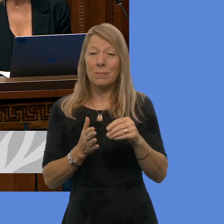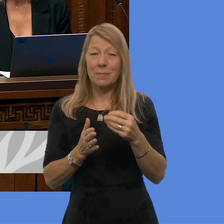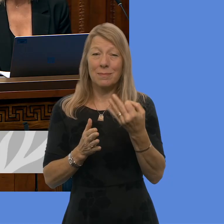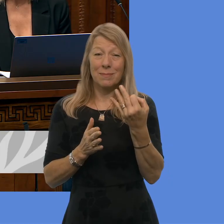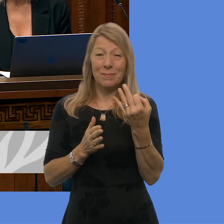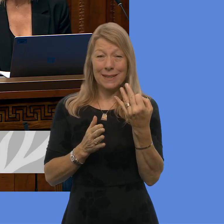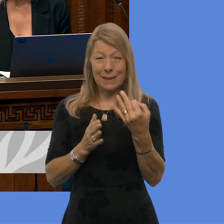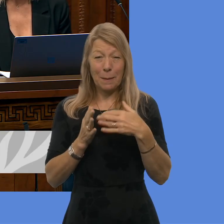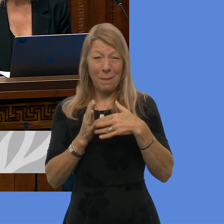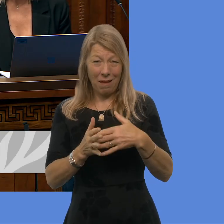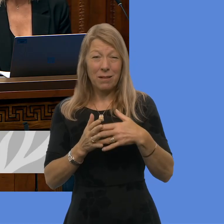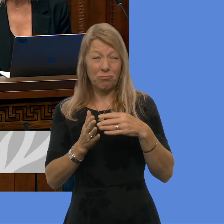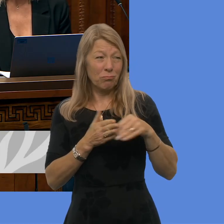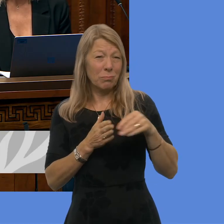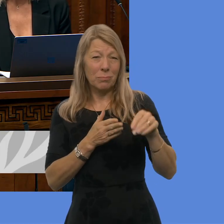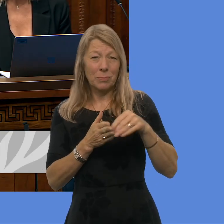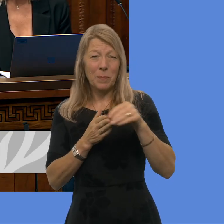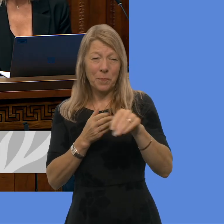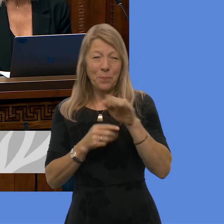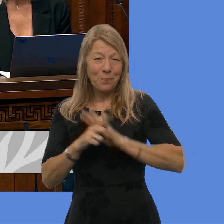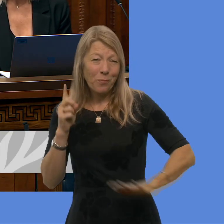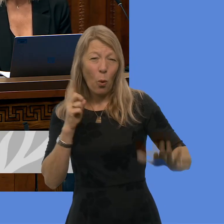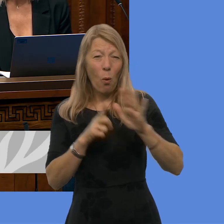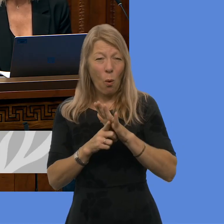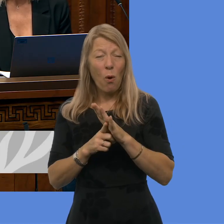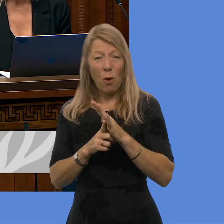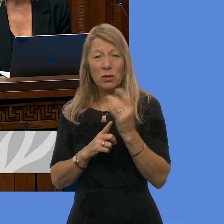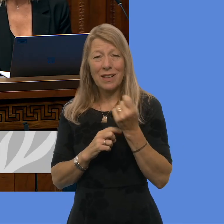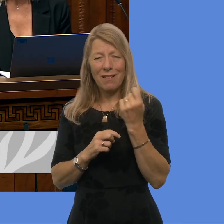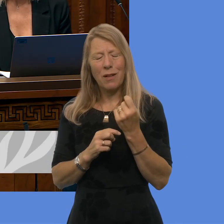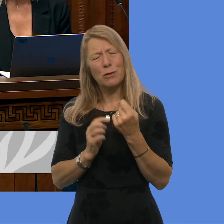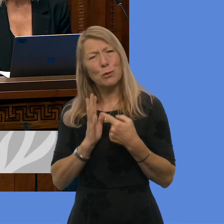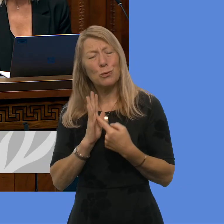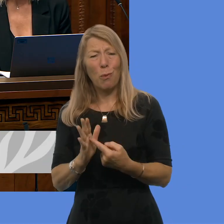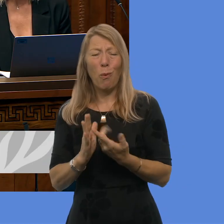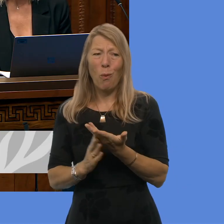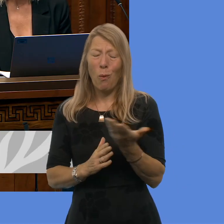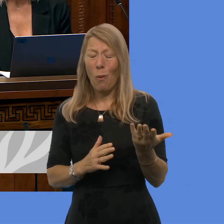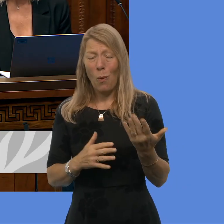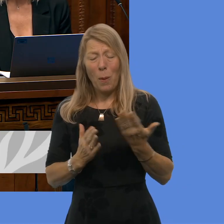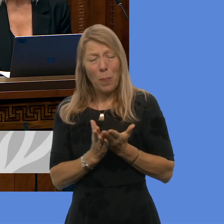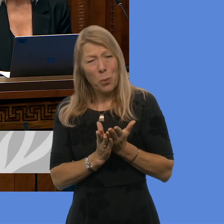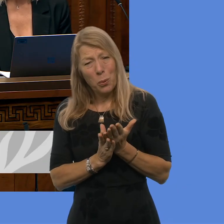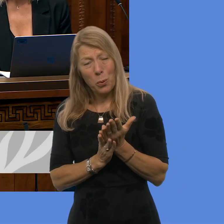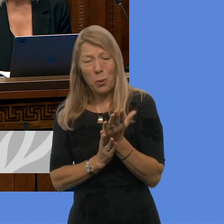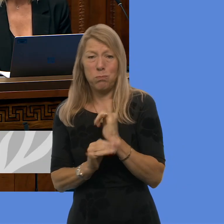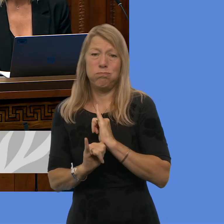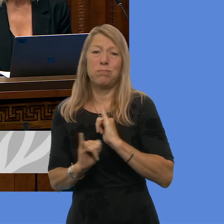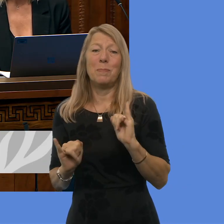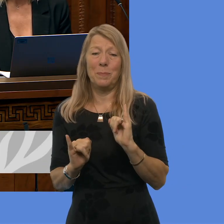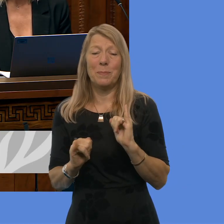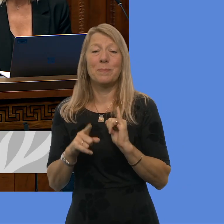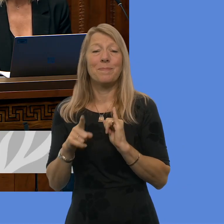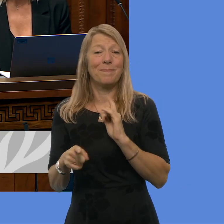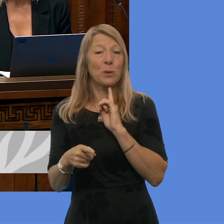eligible applicants, offering meaningful recognition of the harm that they have suffered. With the scheme now set to close for